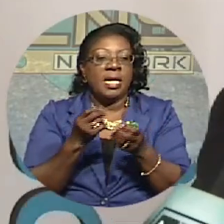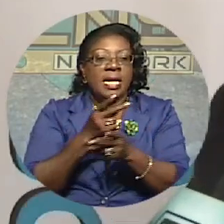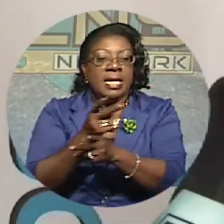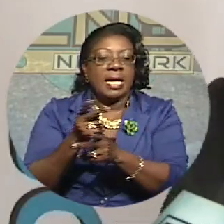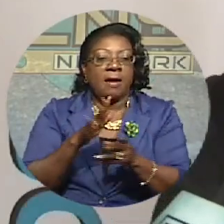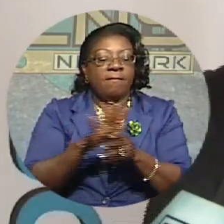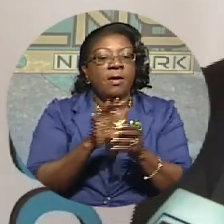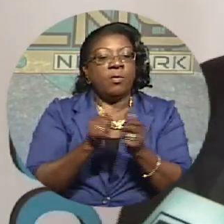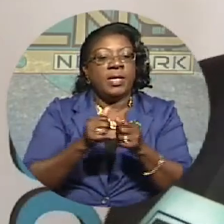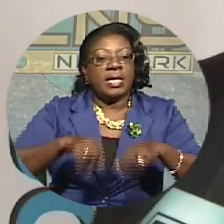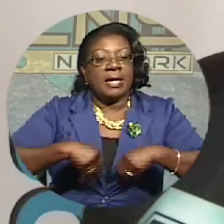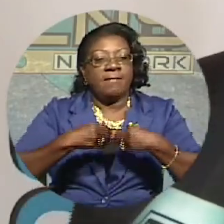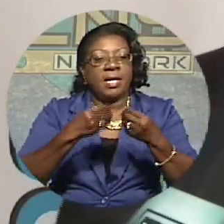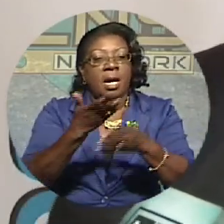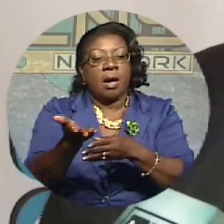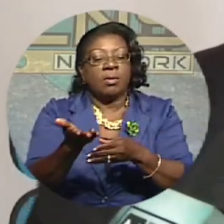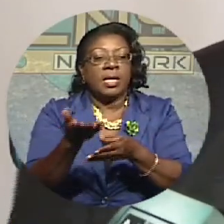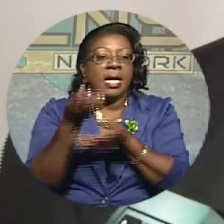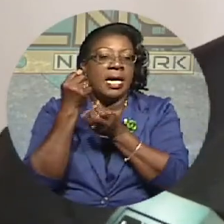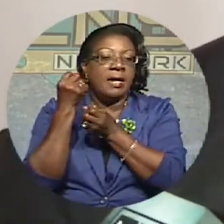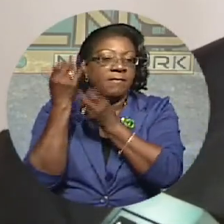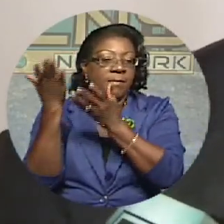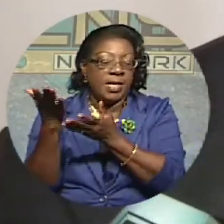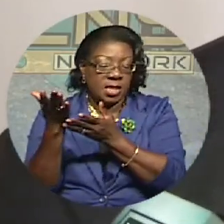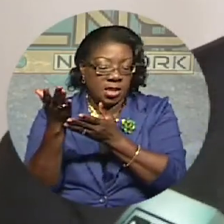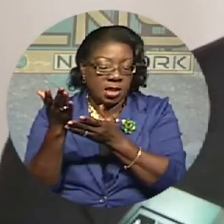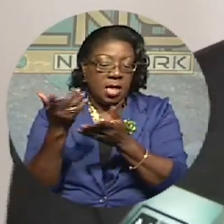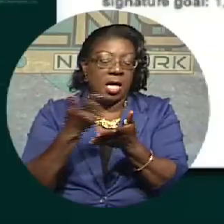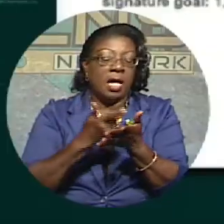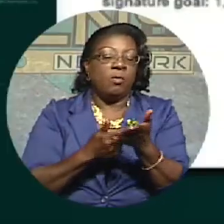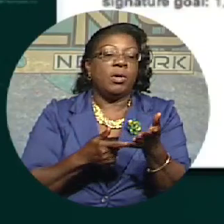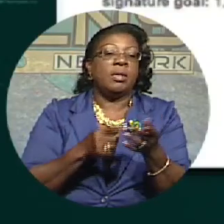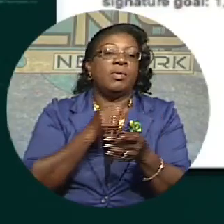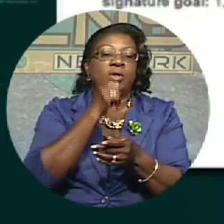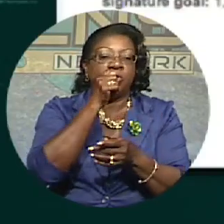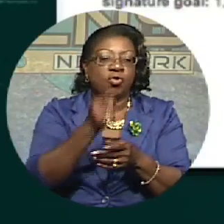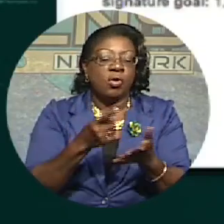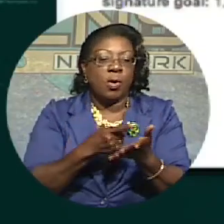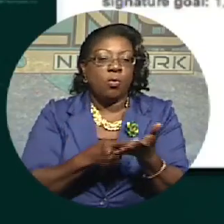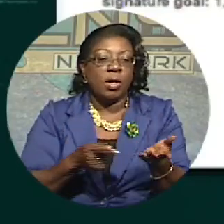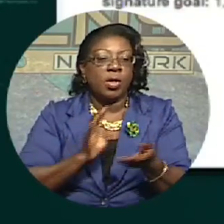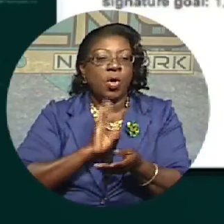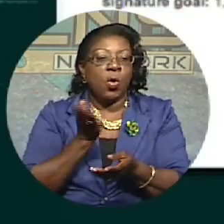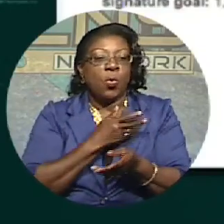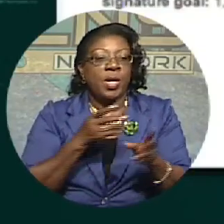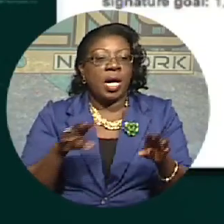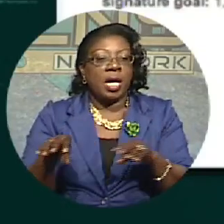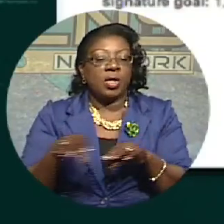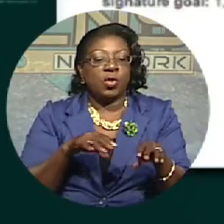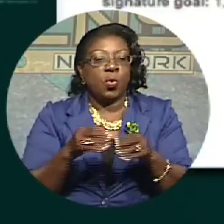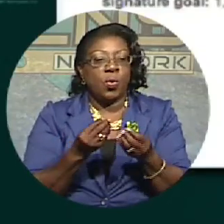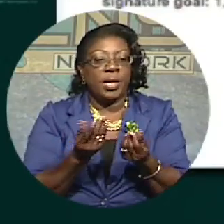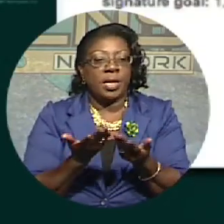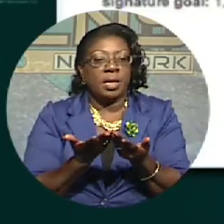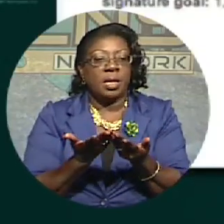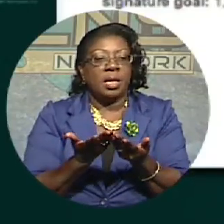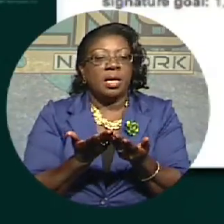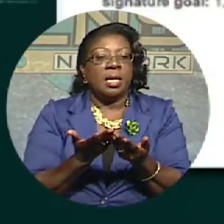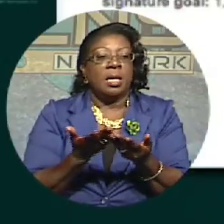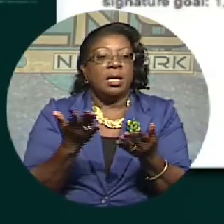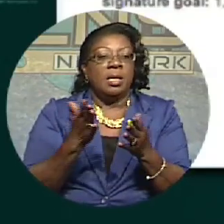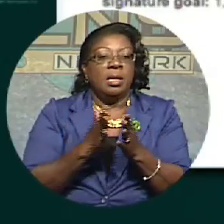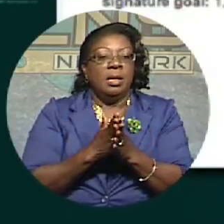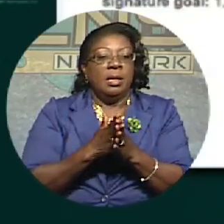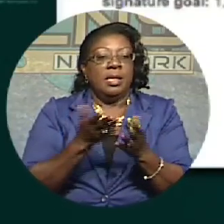have to be very careful with the true impact of what we're doing. An internet petition is being circulated to collect at least